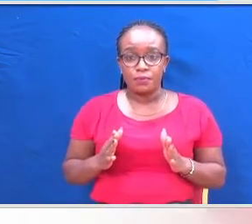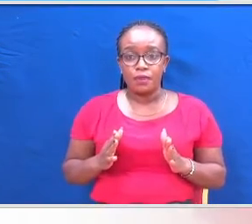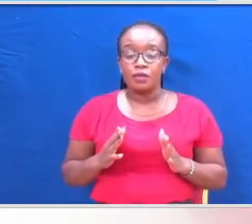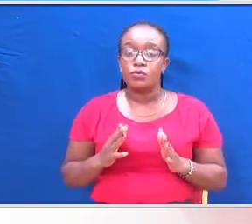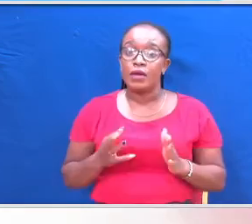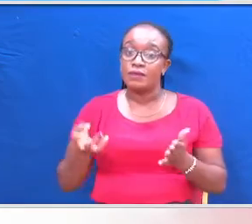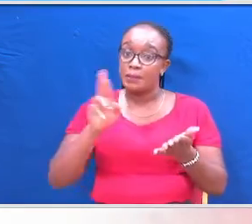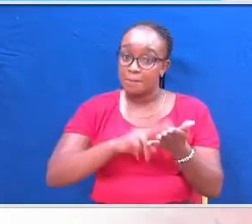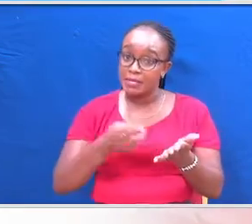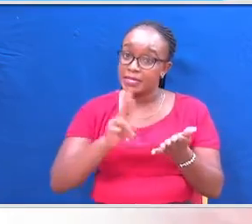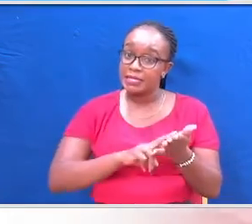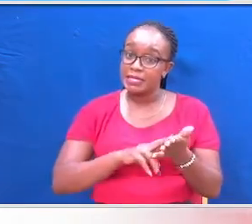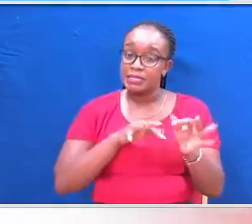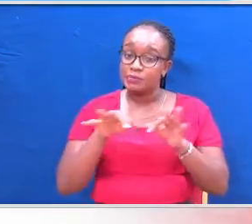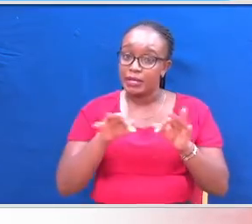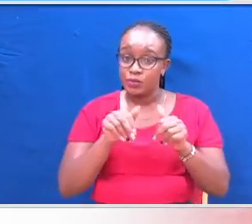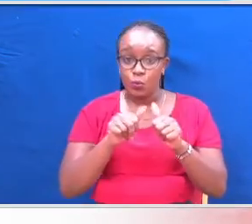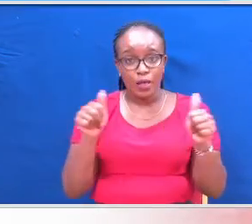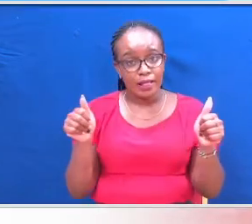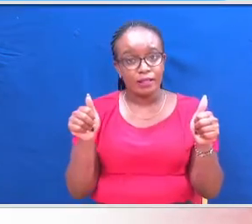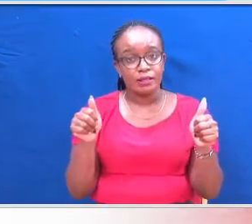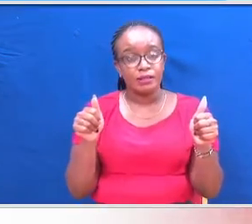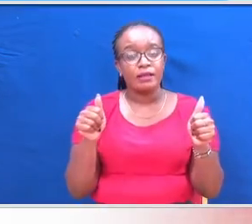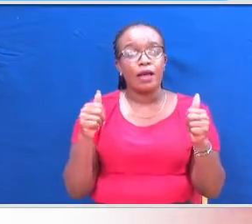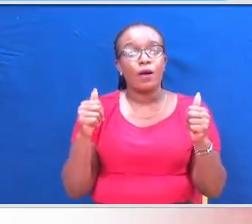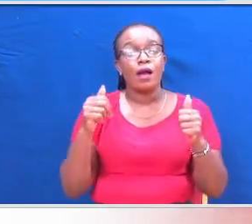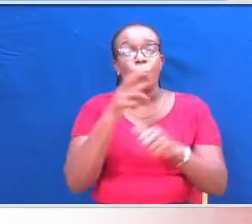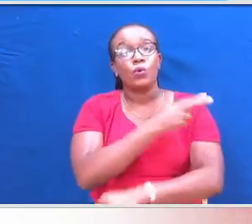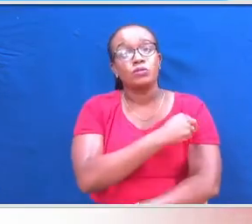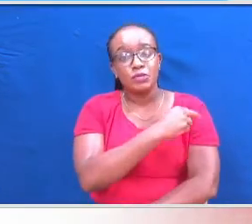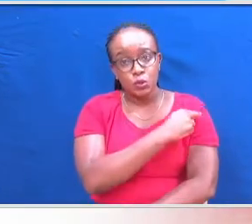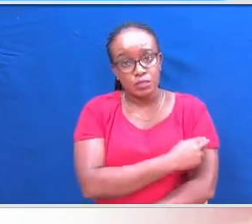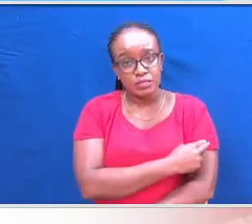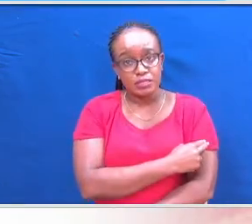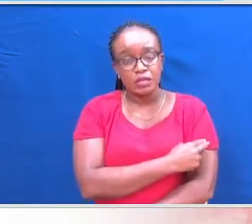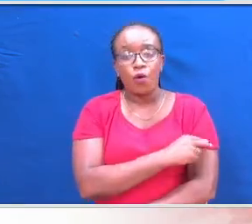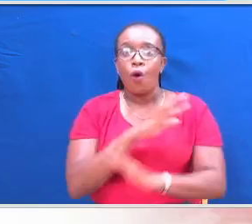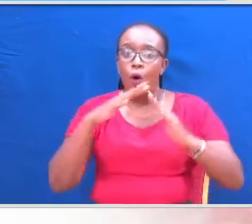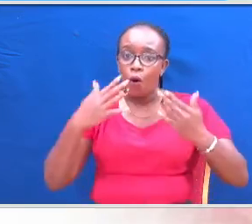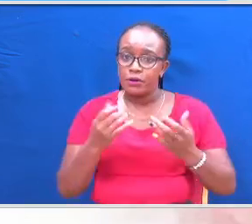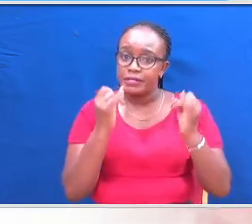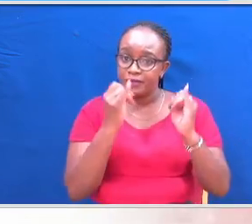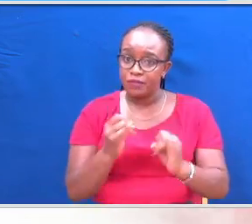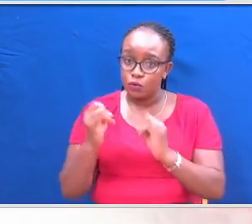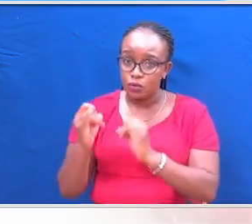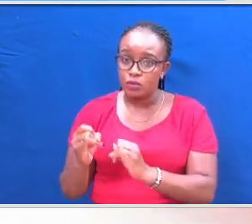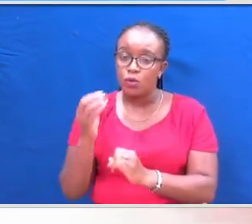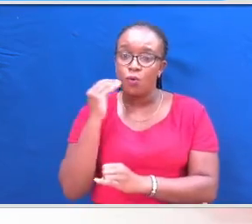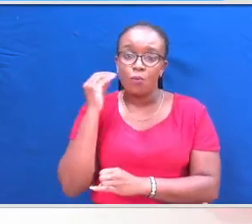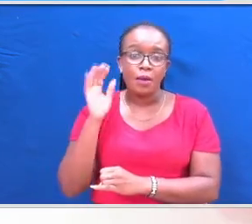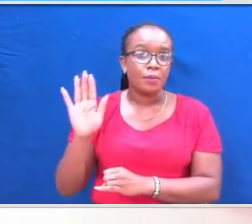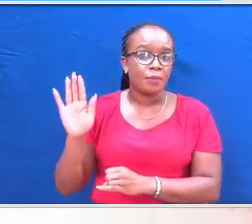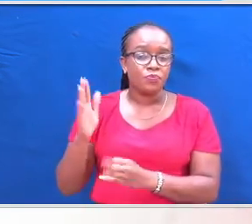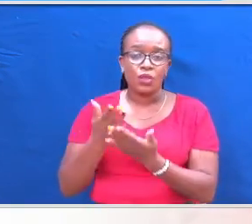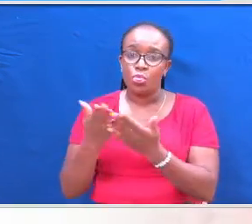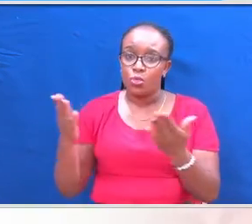repeatedly said, is whether it is a health facility or individuals within their homes, these cylinders